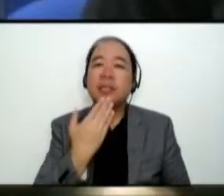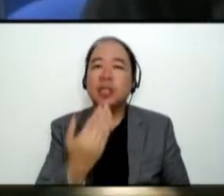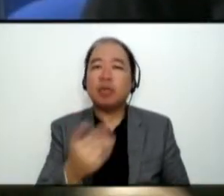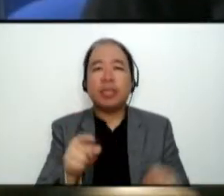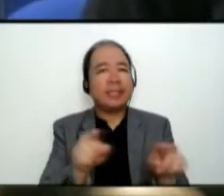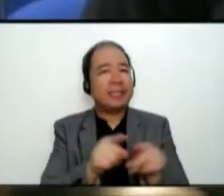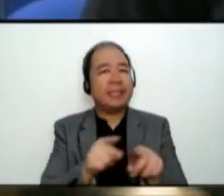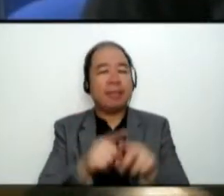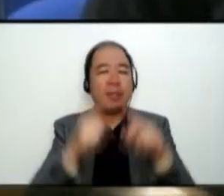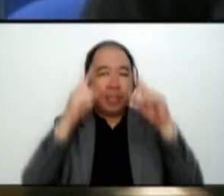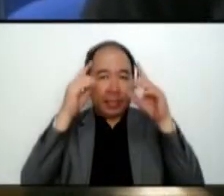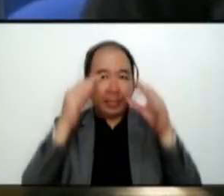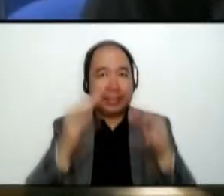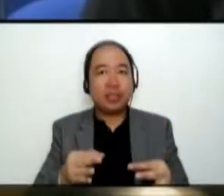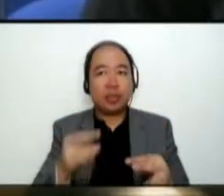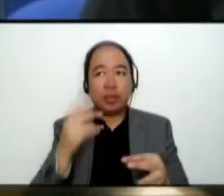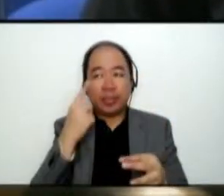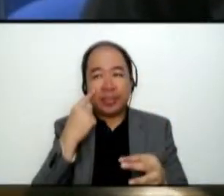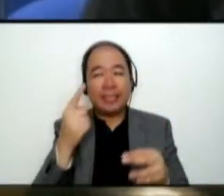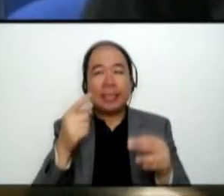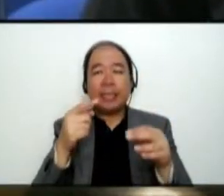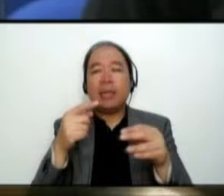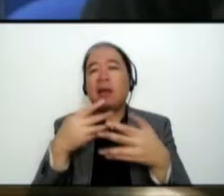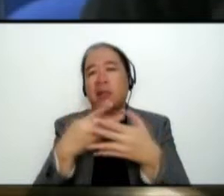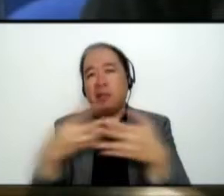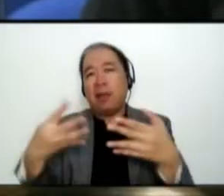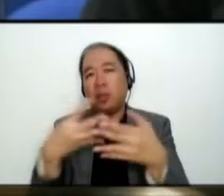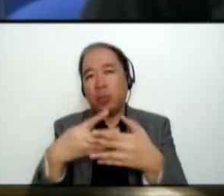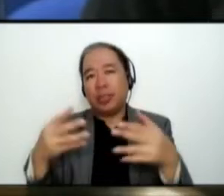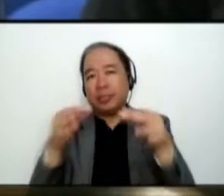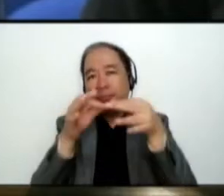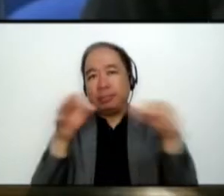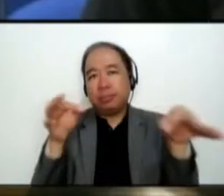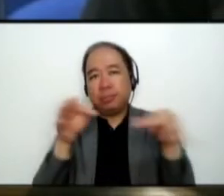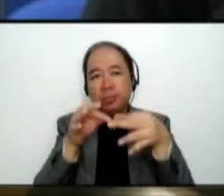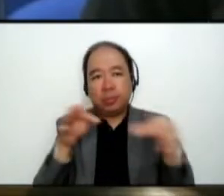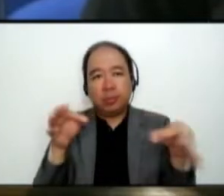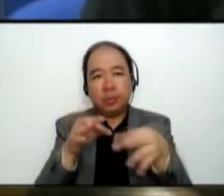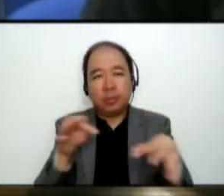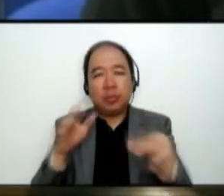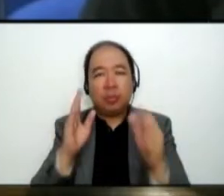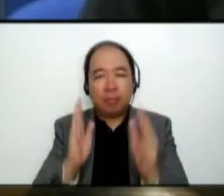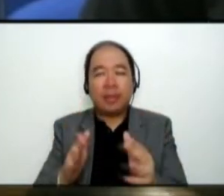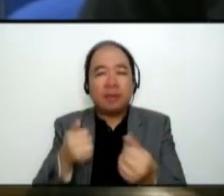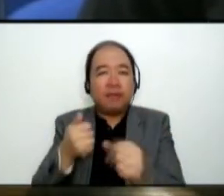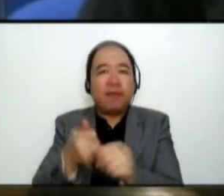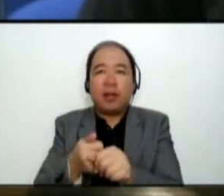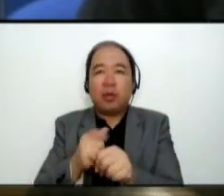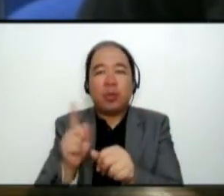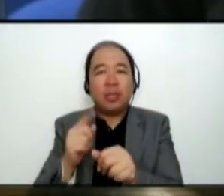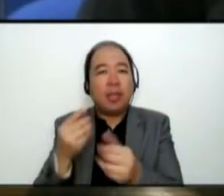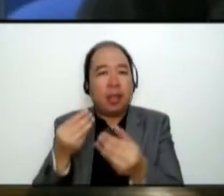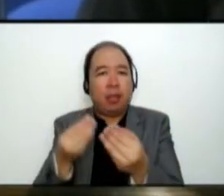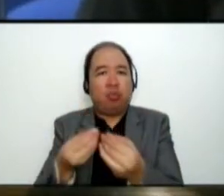decisions, can you also align the language within existing mandates and resources? Thank you.